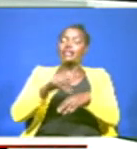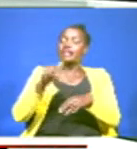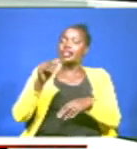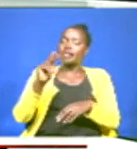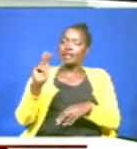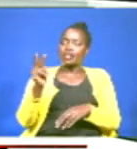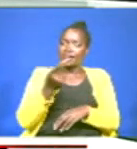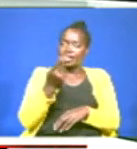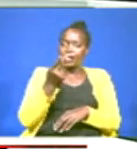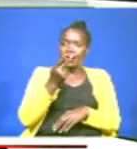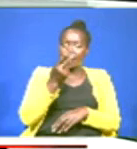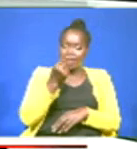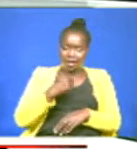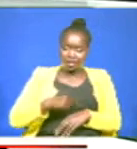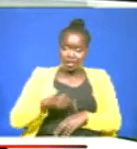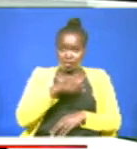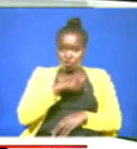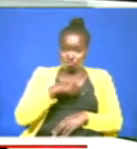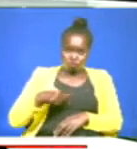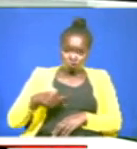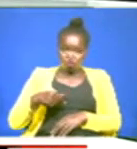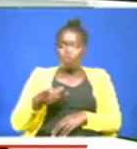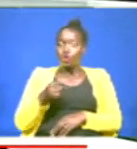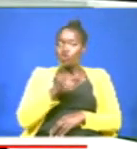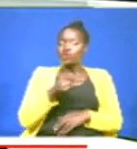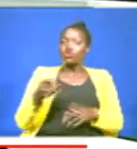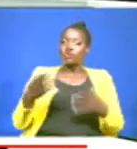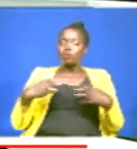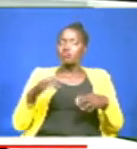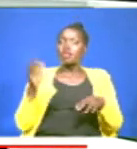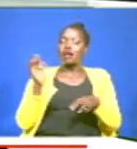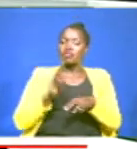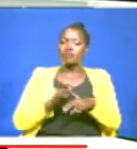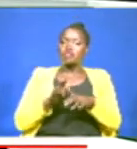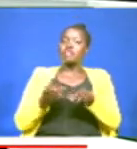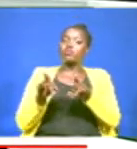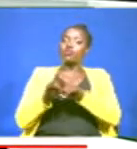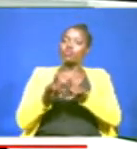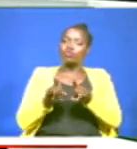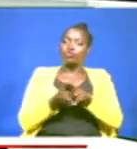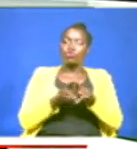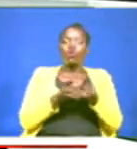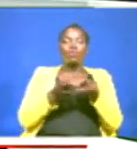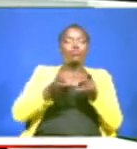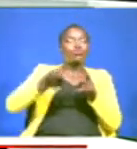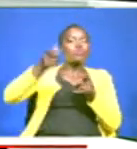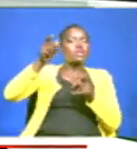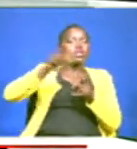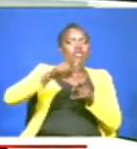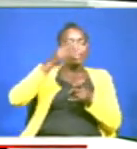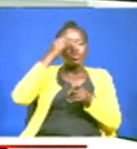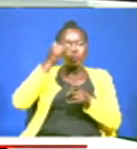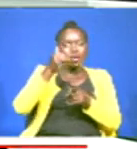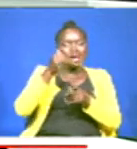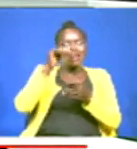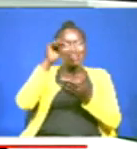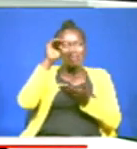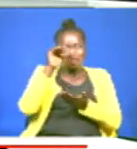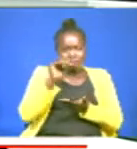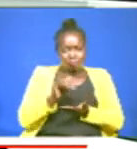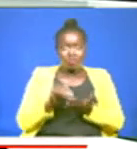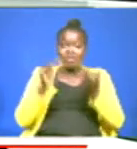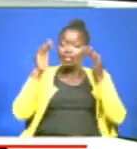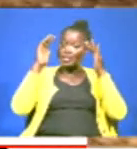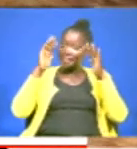Ndigila, says that the number of those affected by drought is also expected to increase because of suppressed rainfall. Here is